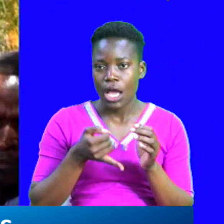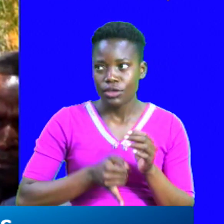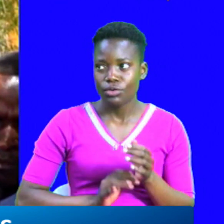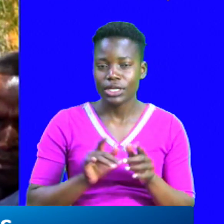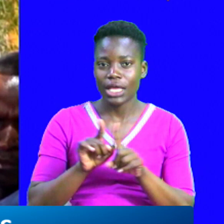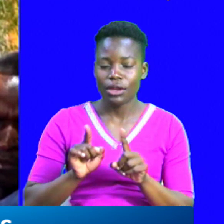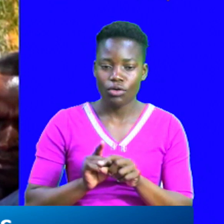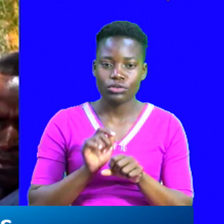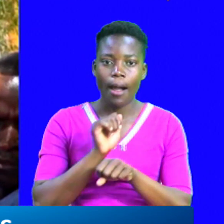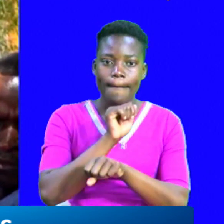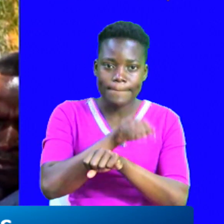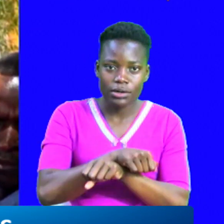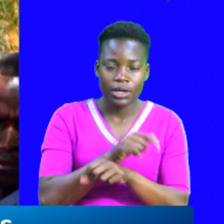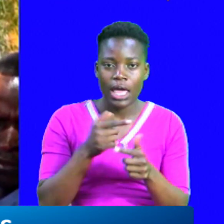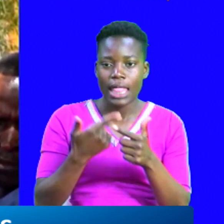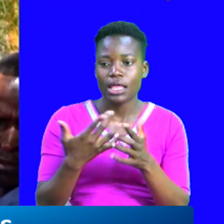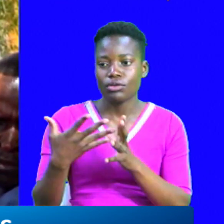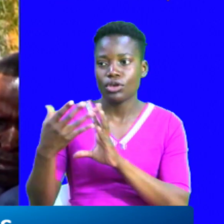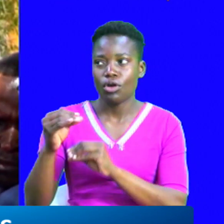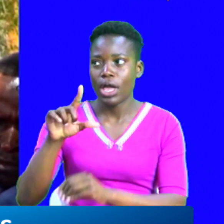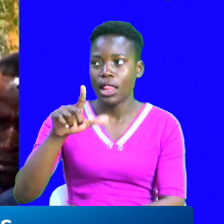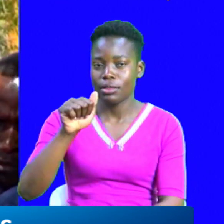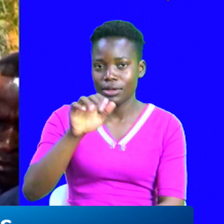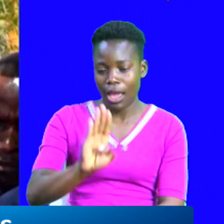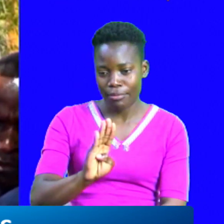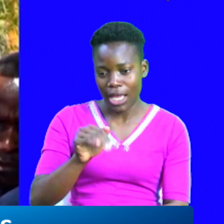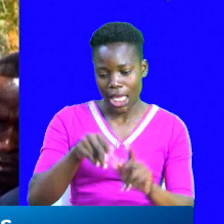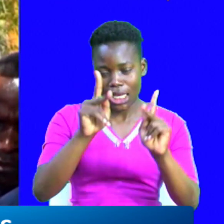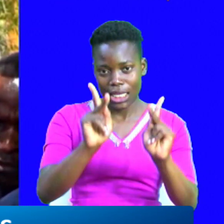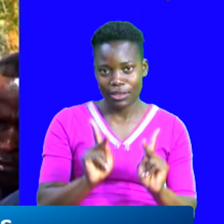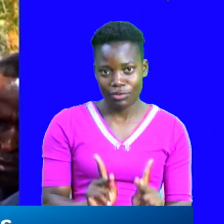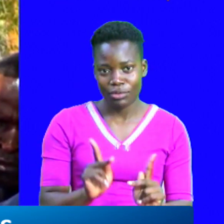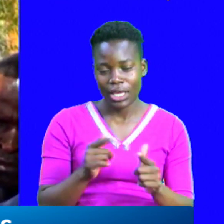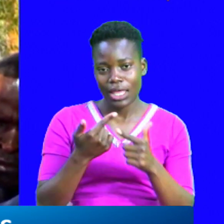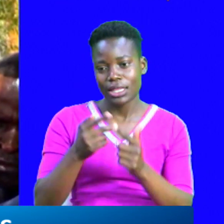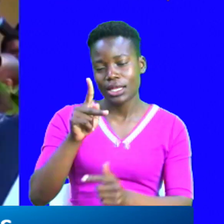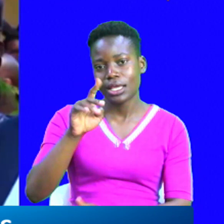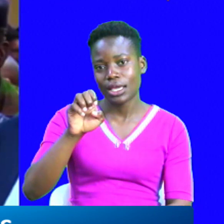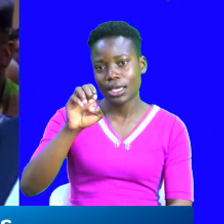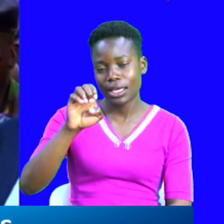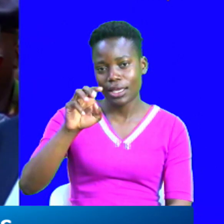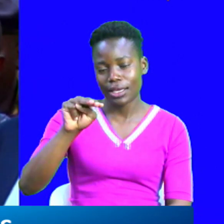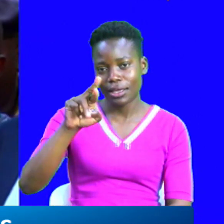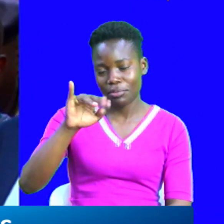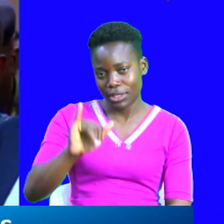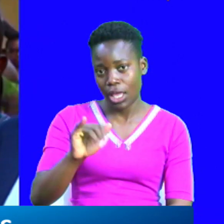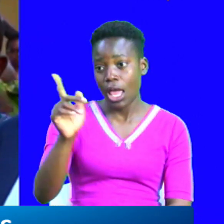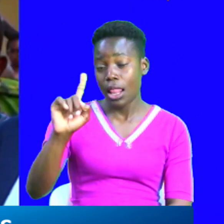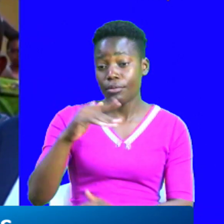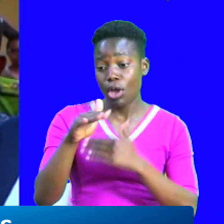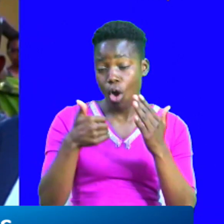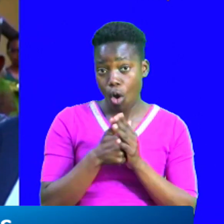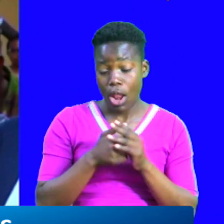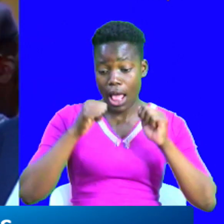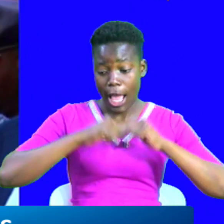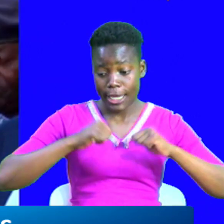kupeleka kwa laboratories za Kisumu na Kemri, Nairobi. We have all agreed that we are not